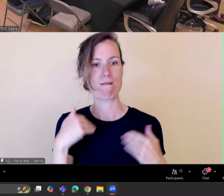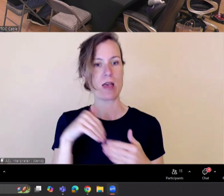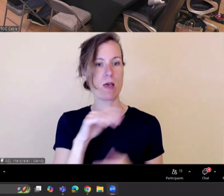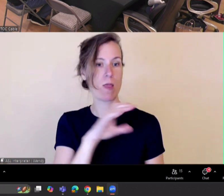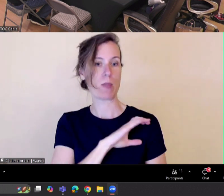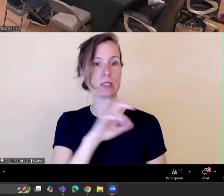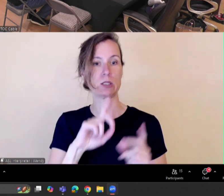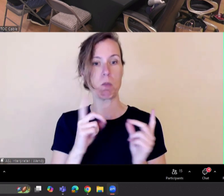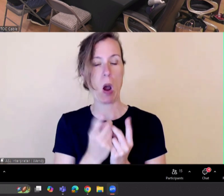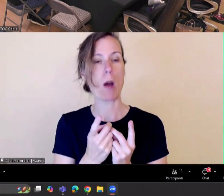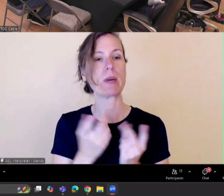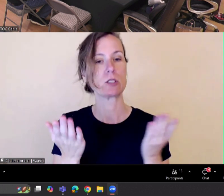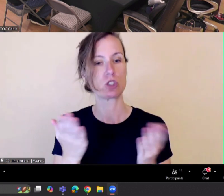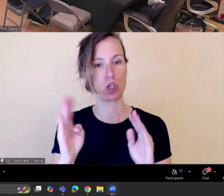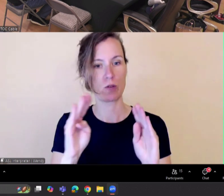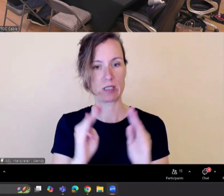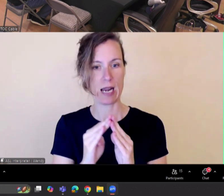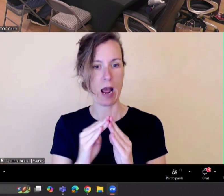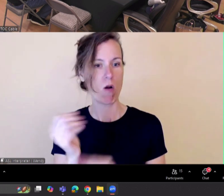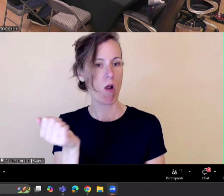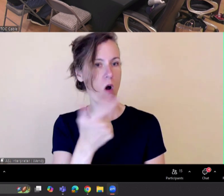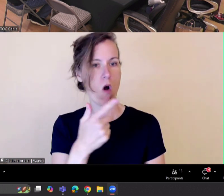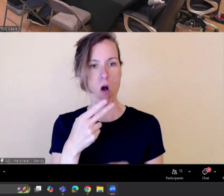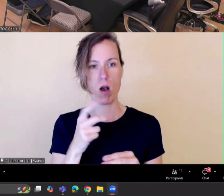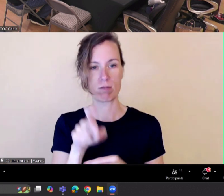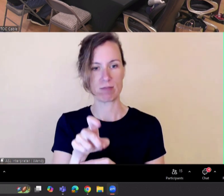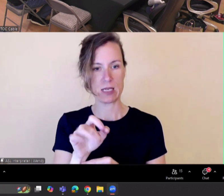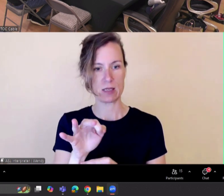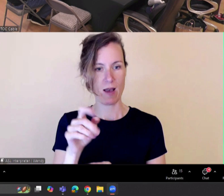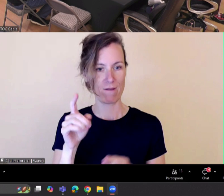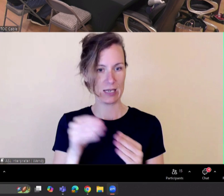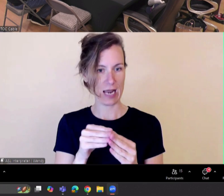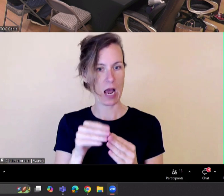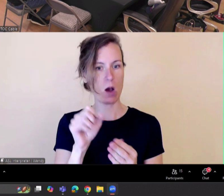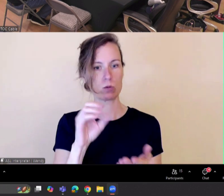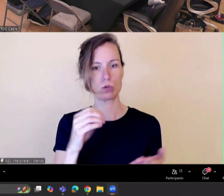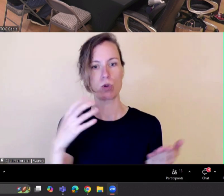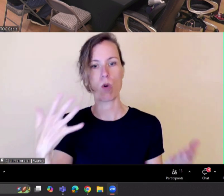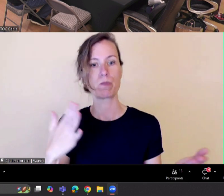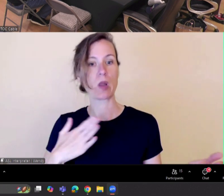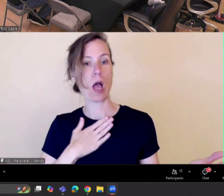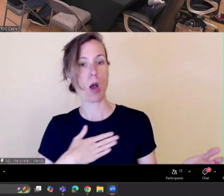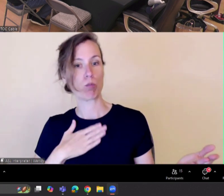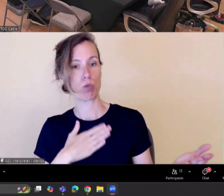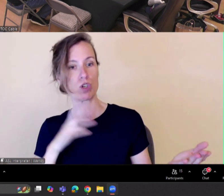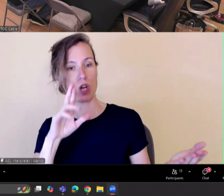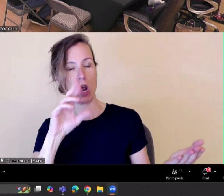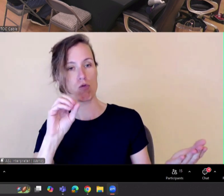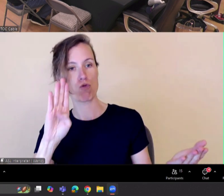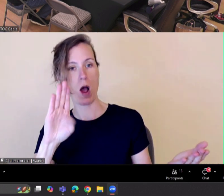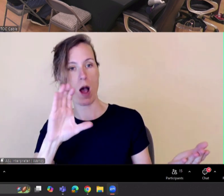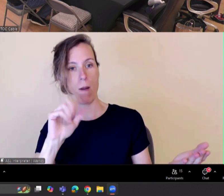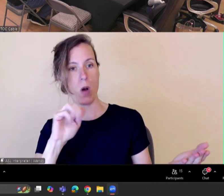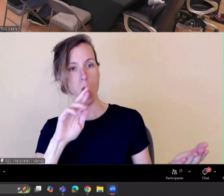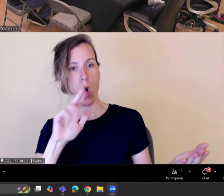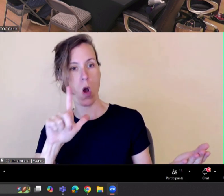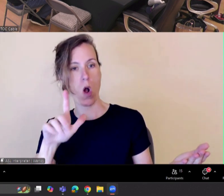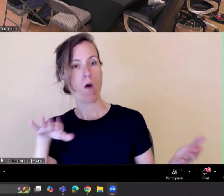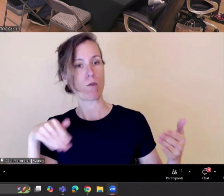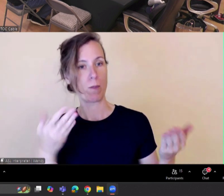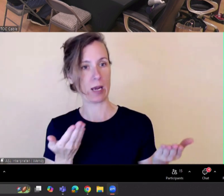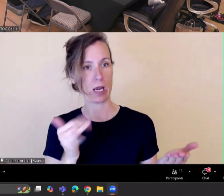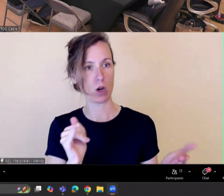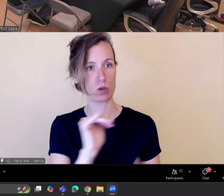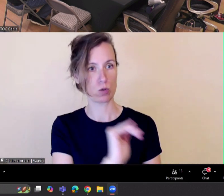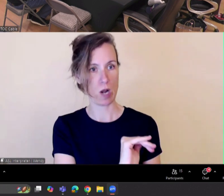to appreciate Rob Carl being here this evening and to share